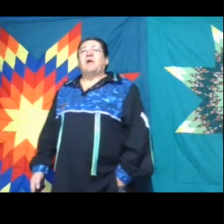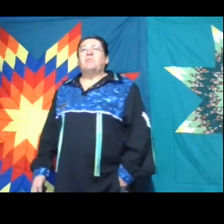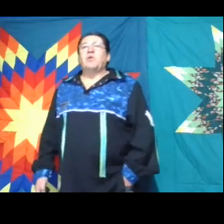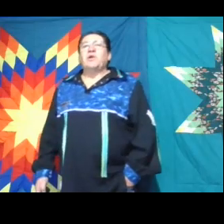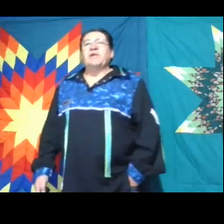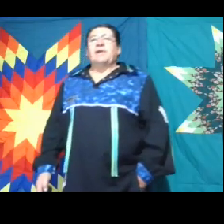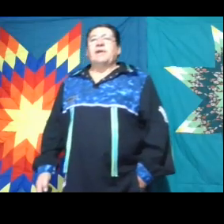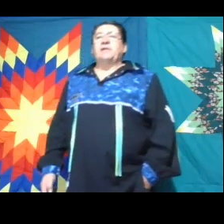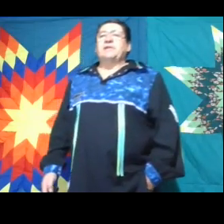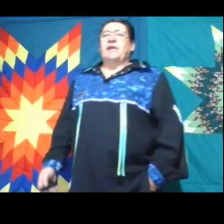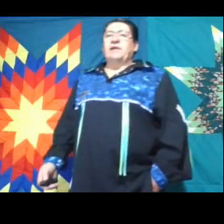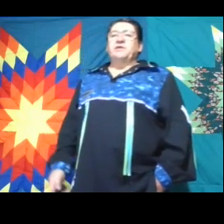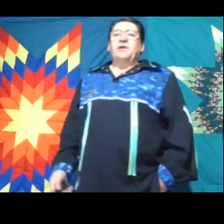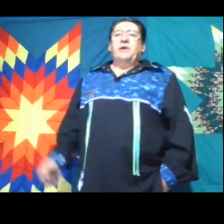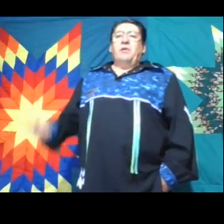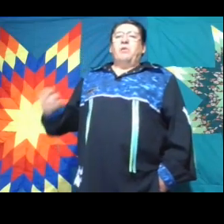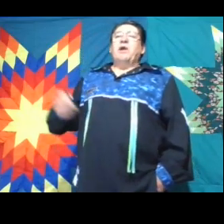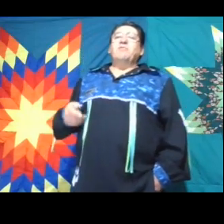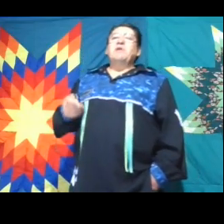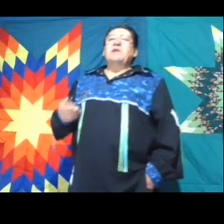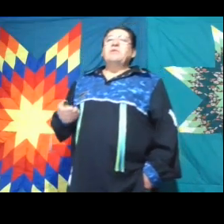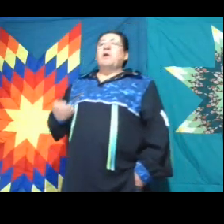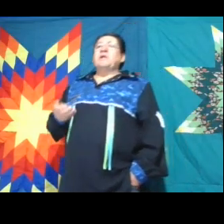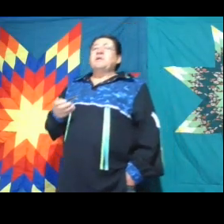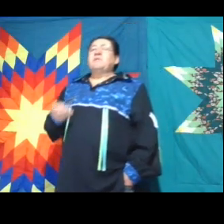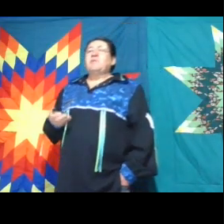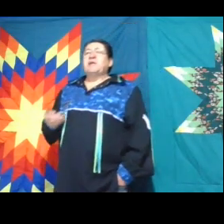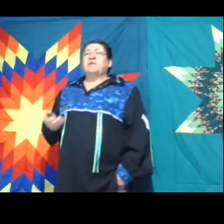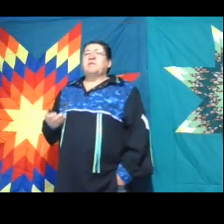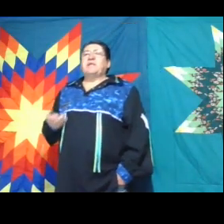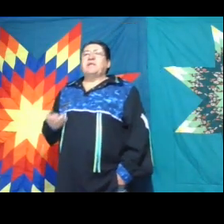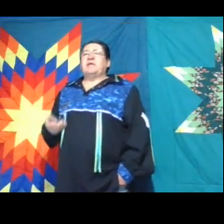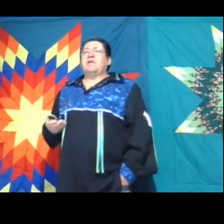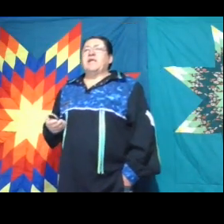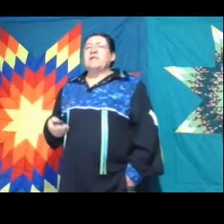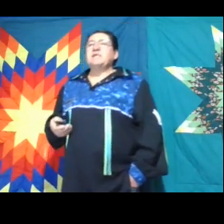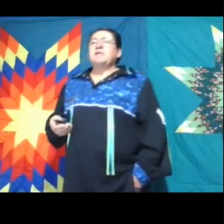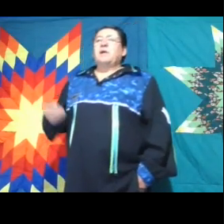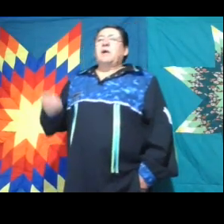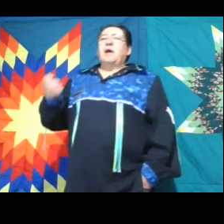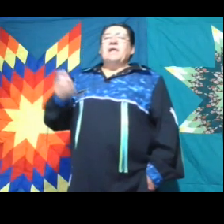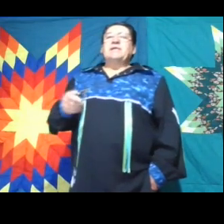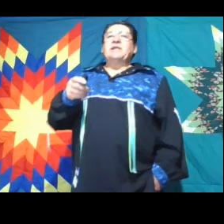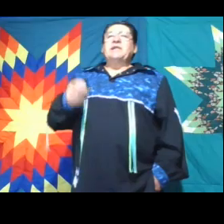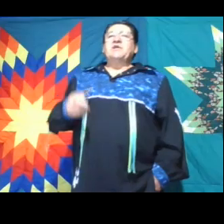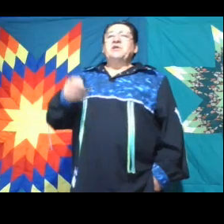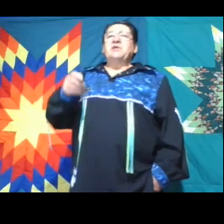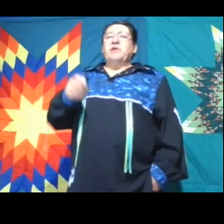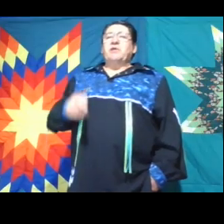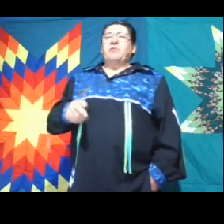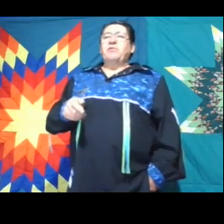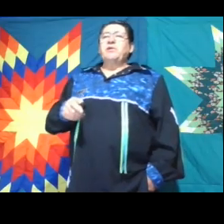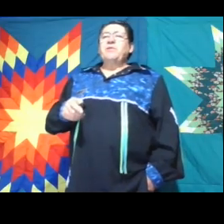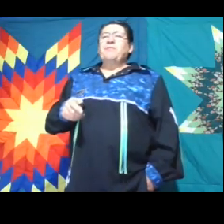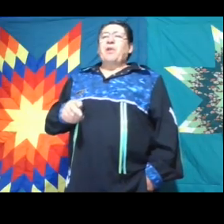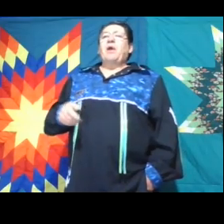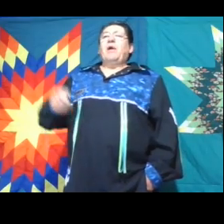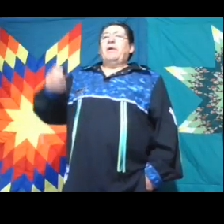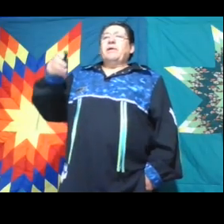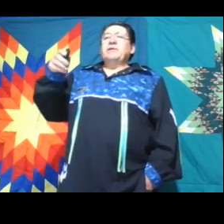to the onboarding stage. What I really wanted to reiterate here is, as an Indigenous